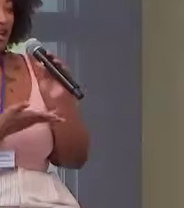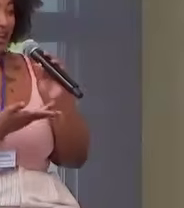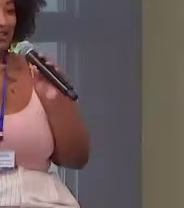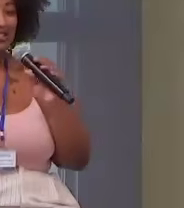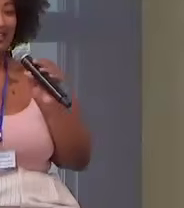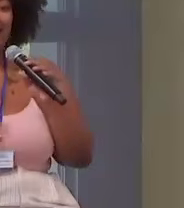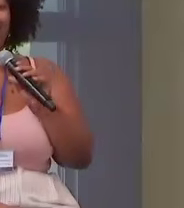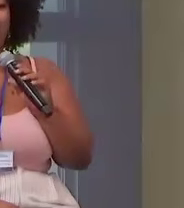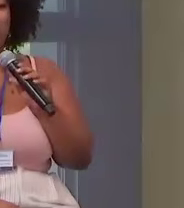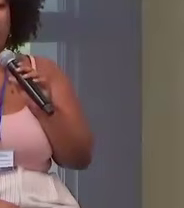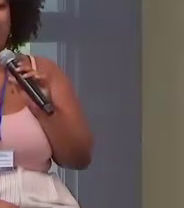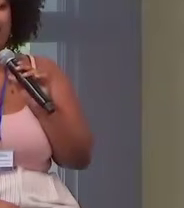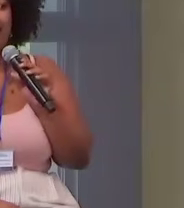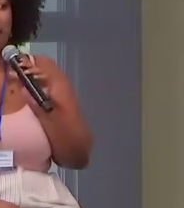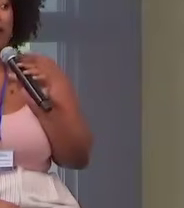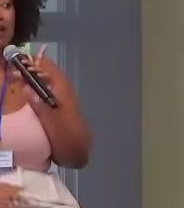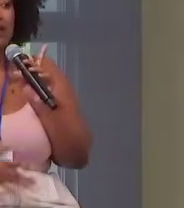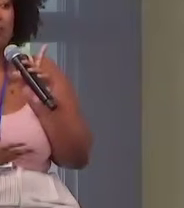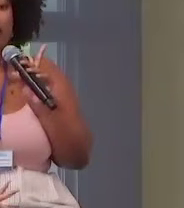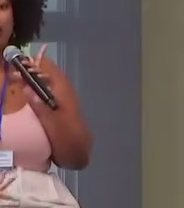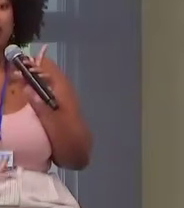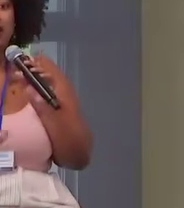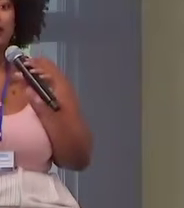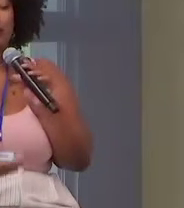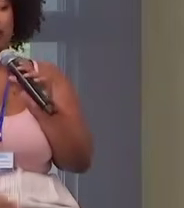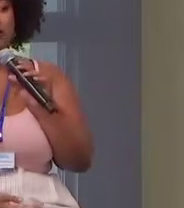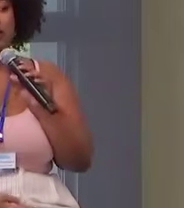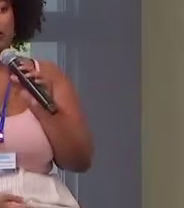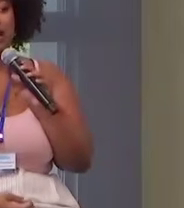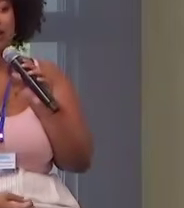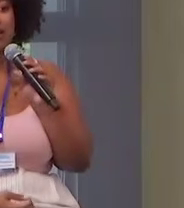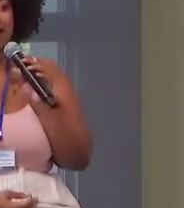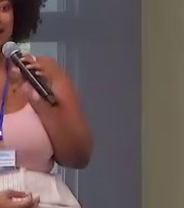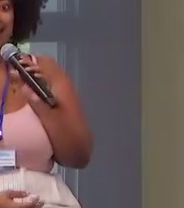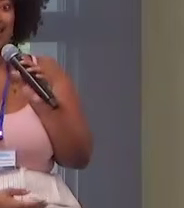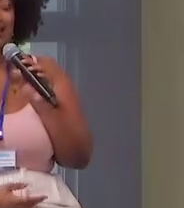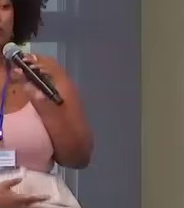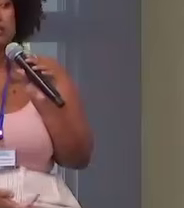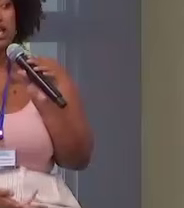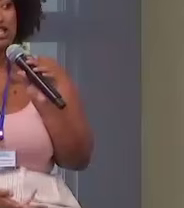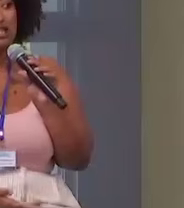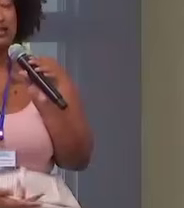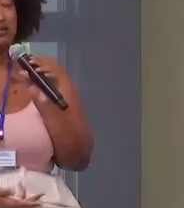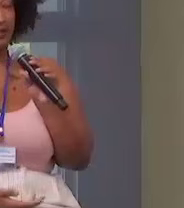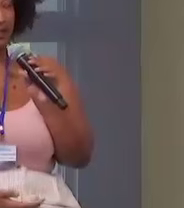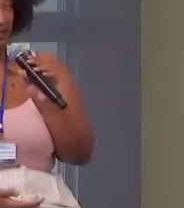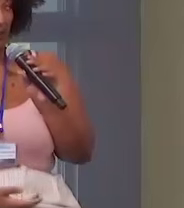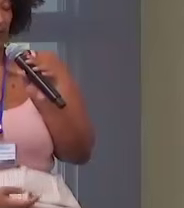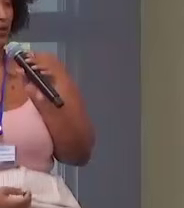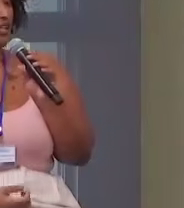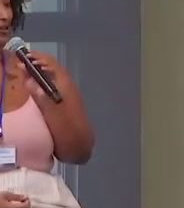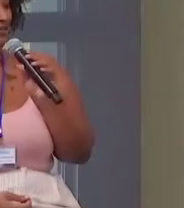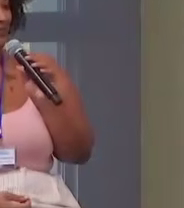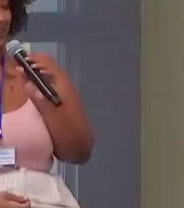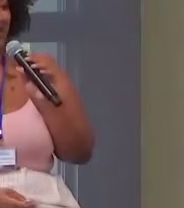or Cambria Anderson. I am a model, a travel content creator, and a lupus patient of